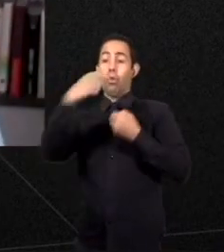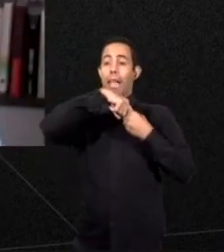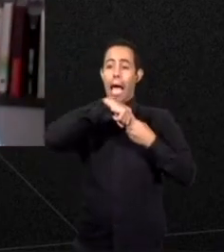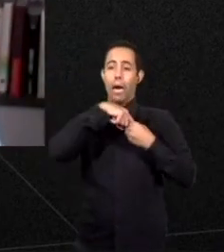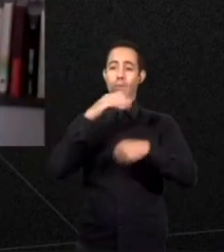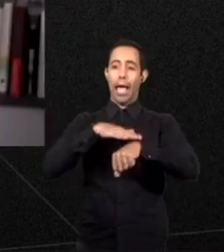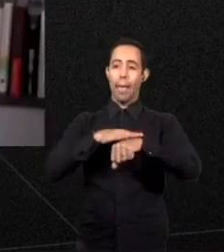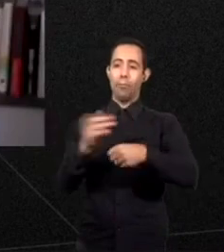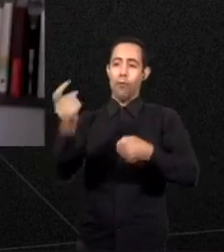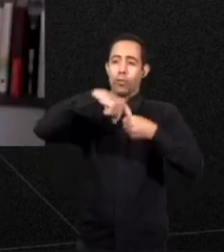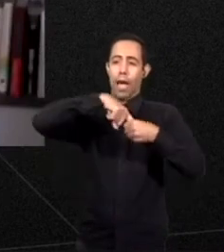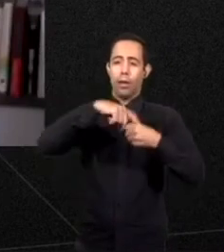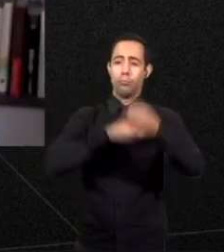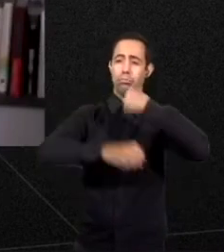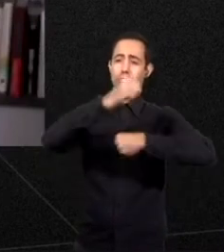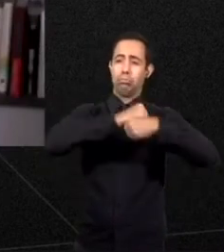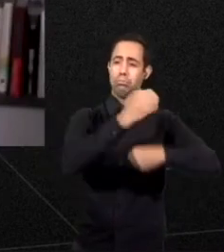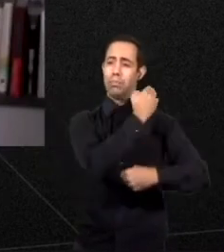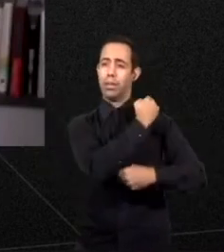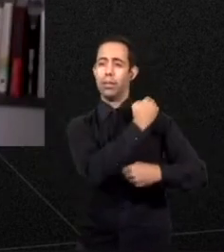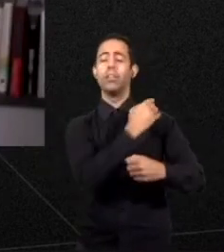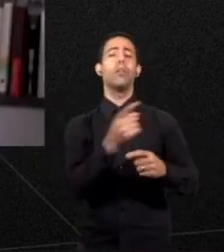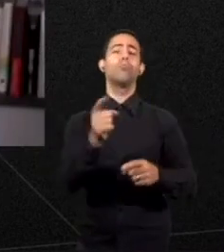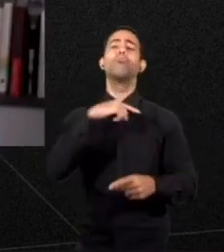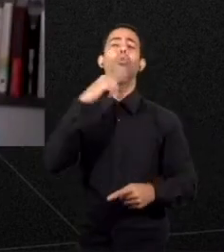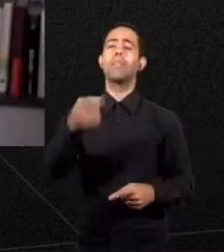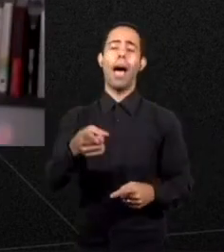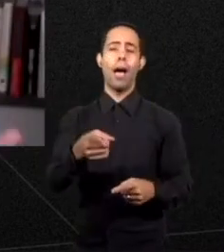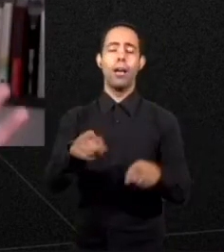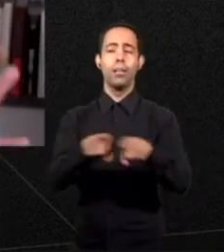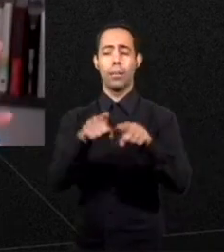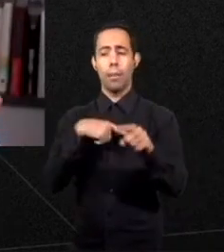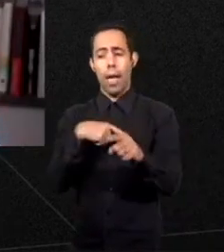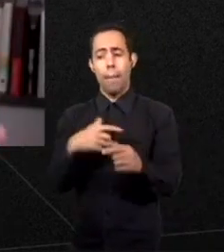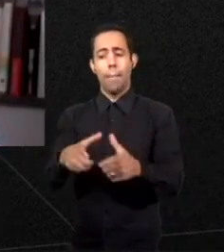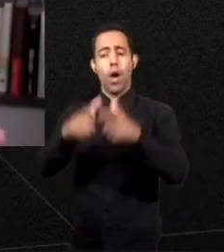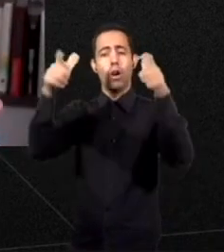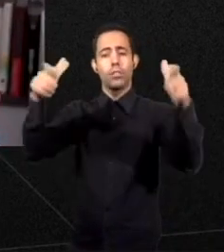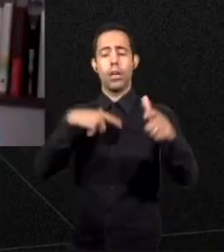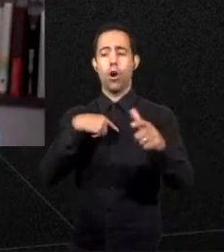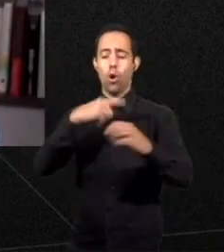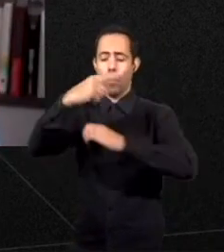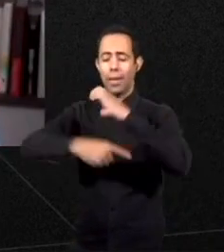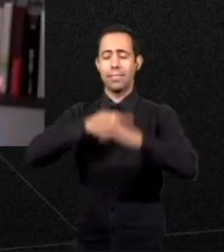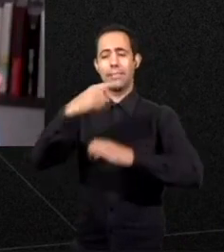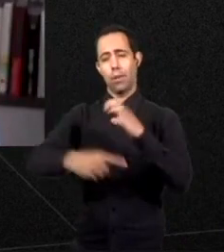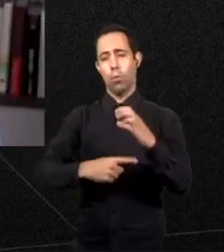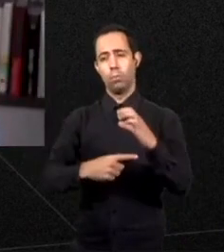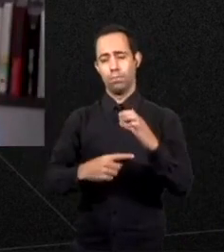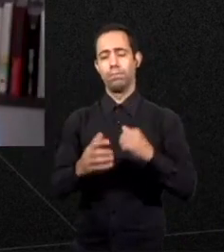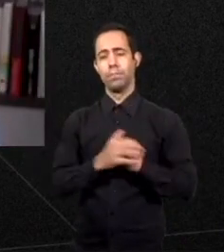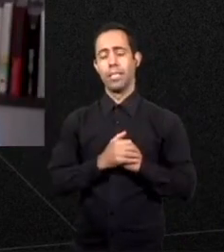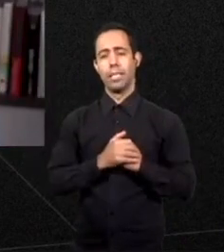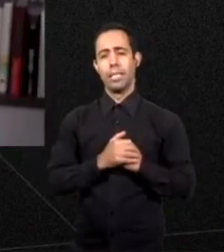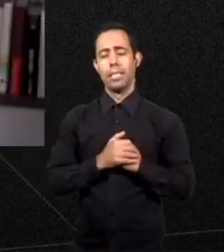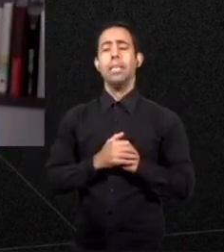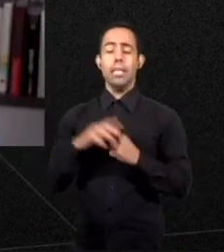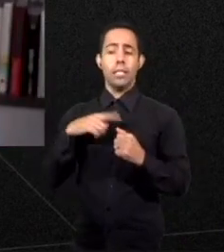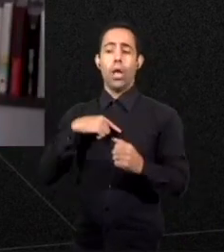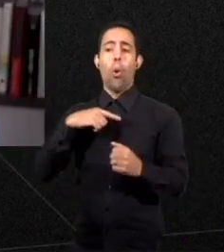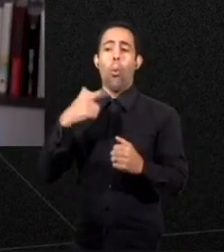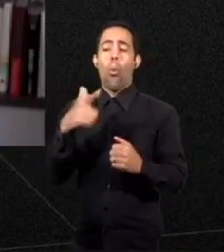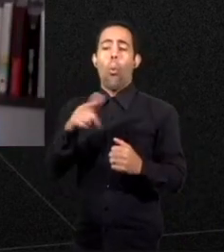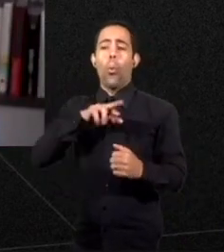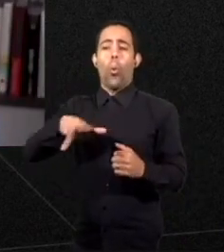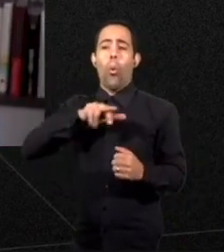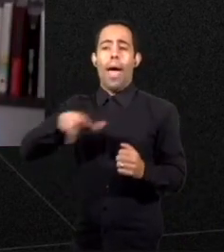is have better globalization, because globalization is not the reason for